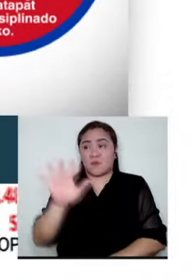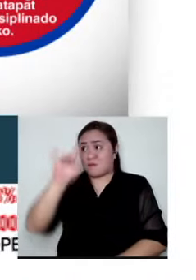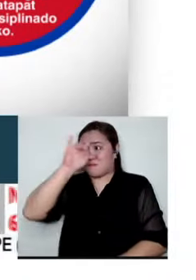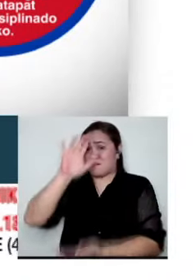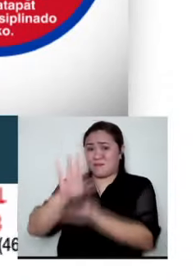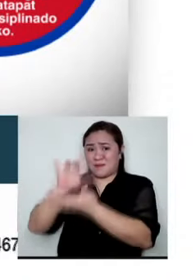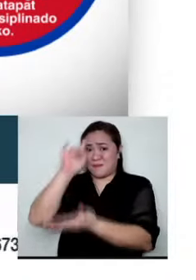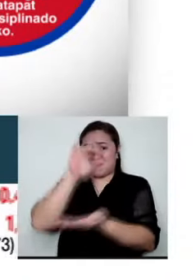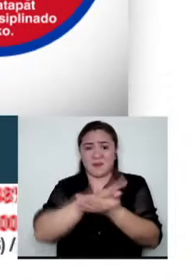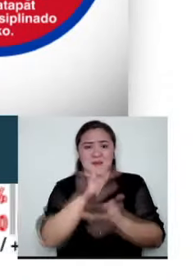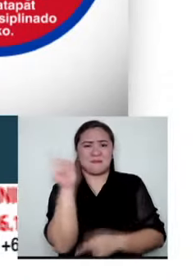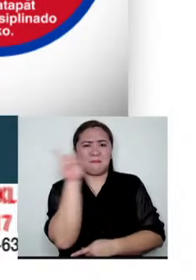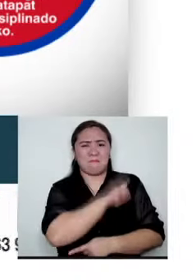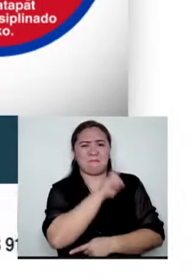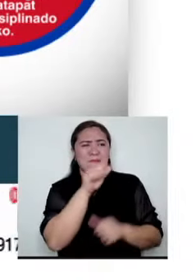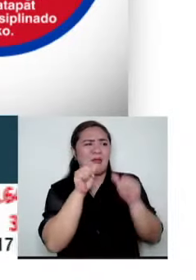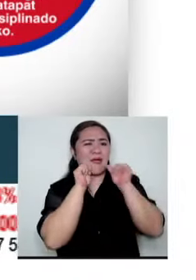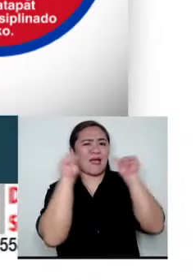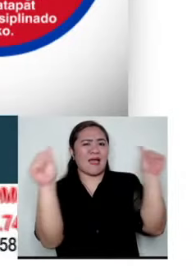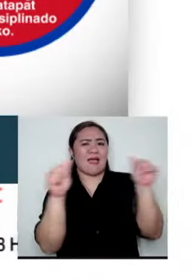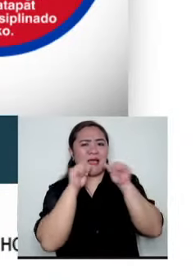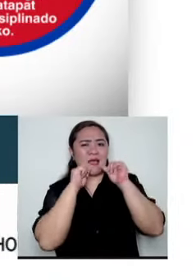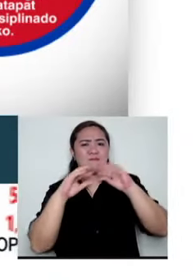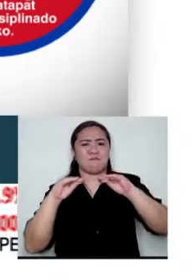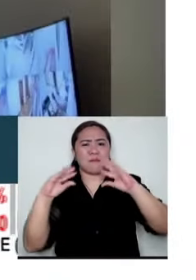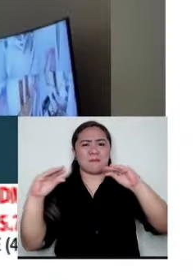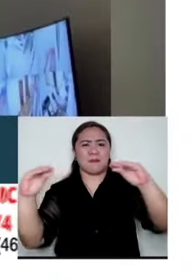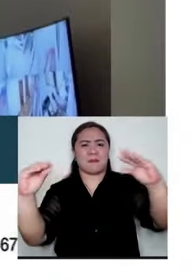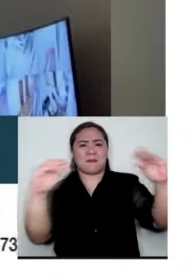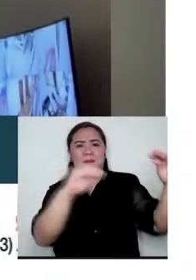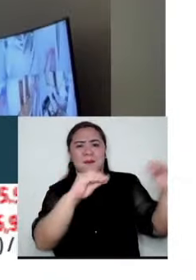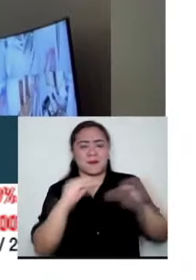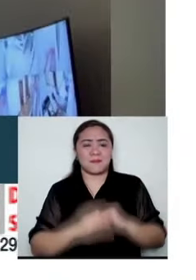mga fake news na kumakalat.